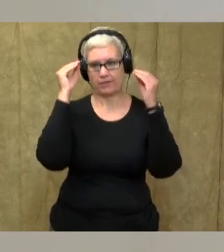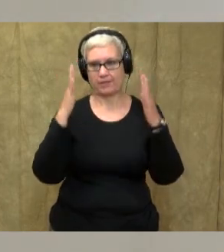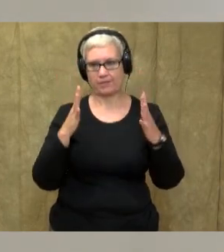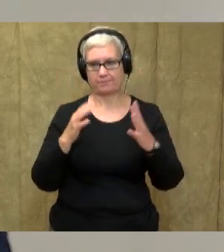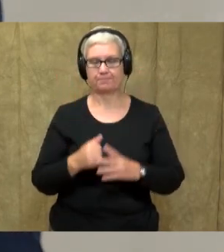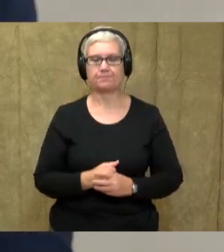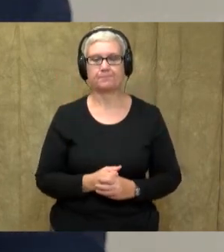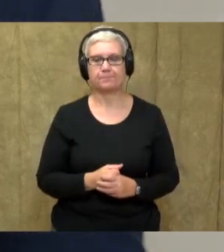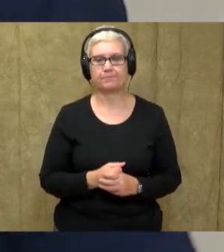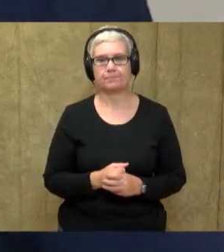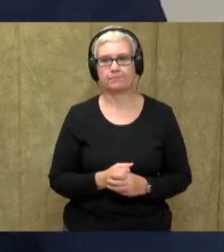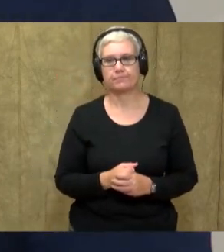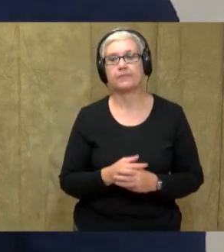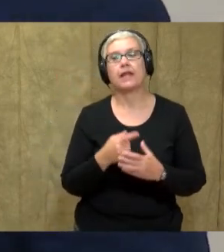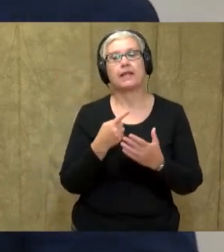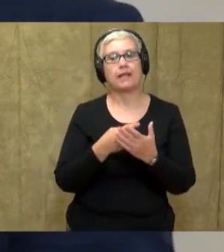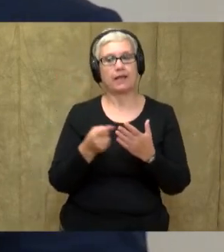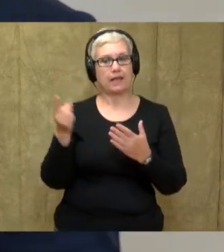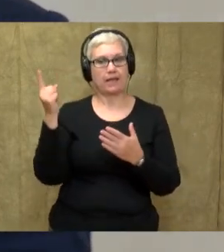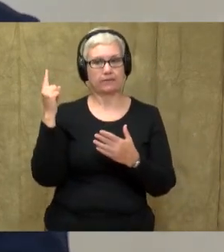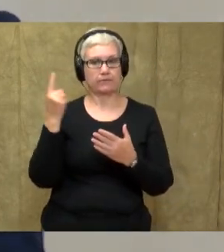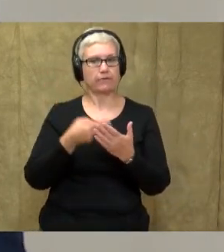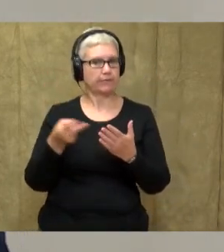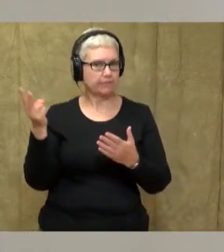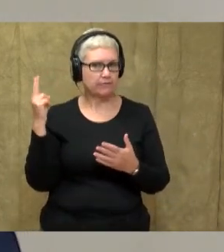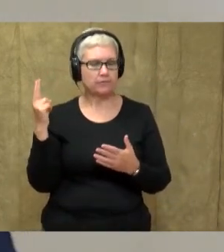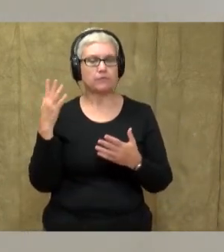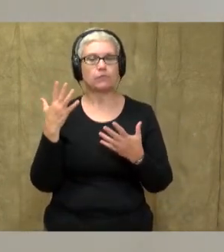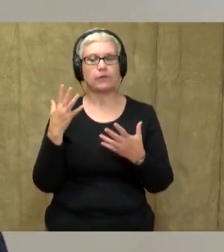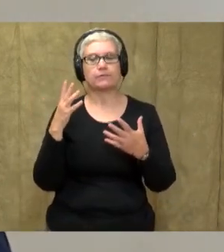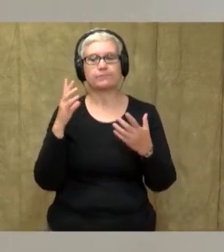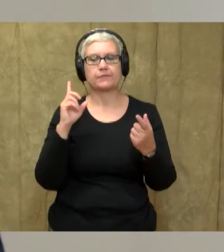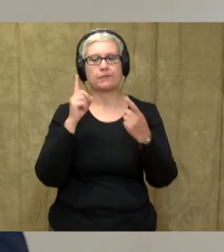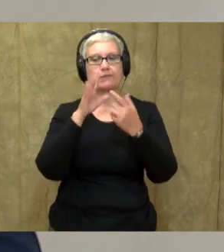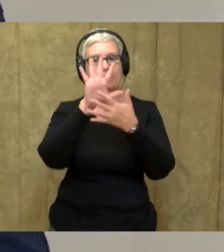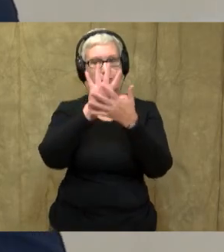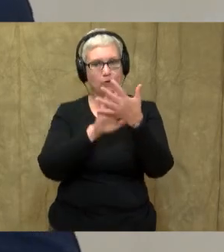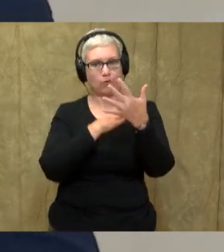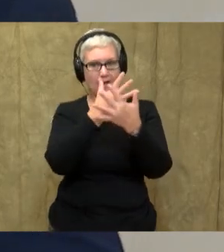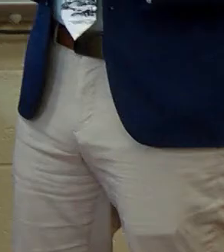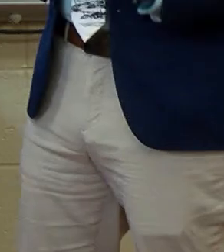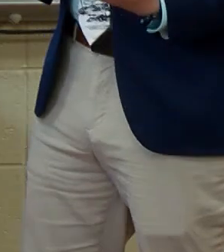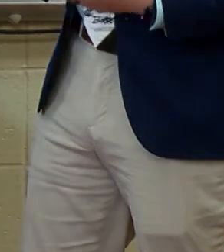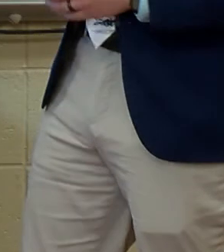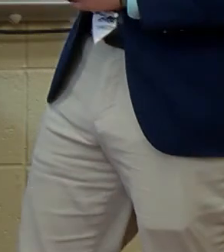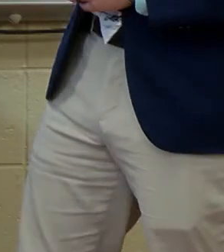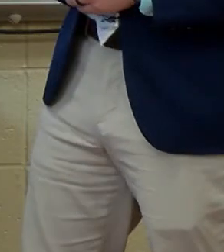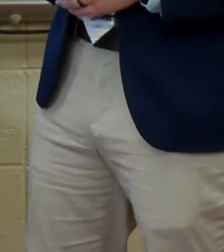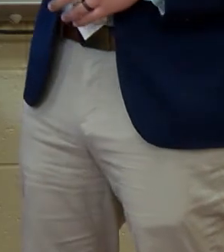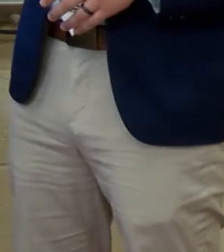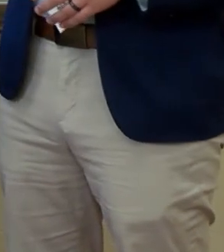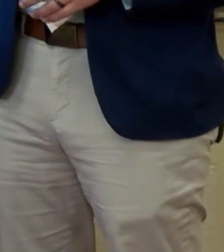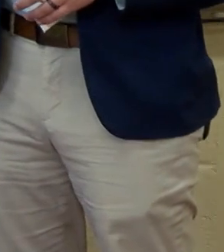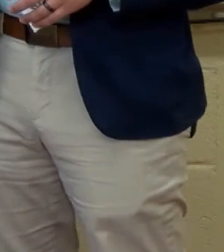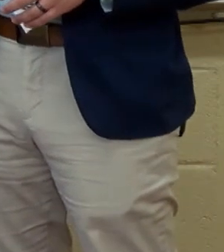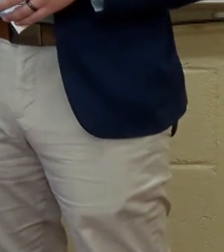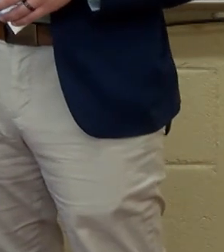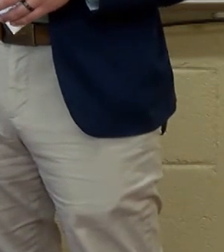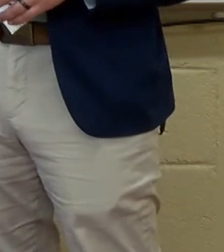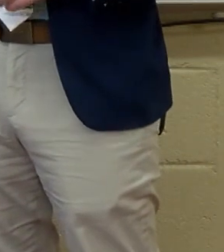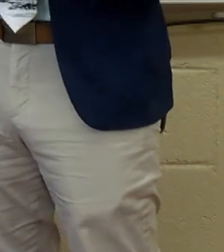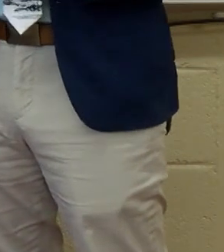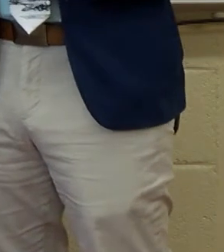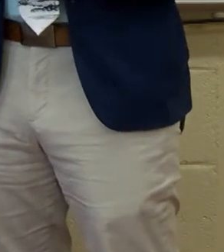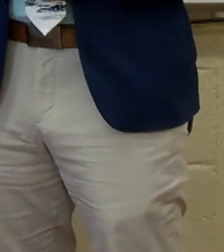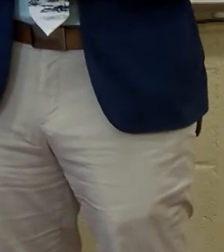last week we started talking about critical standard number 2, where we're focusing our attention towards the graph of quadratic functions. And today, we're going to continue talking about the